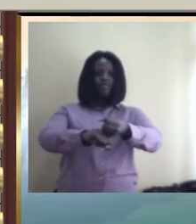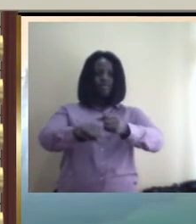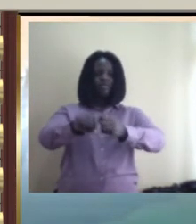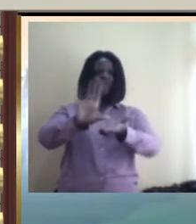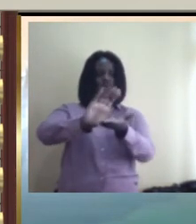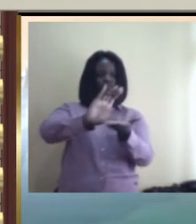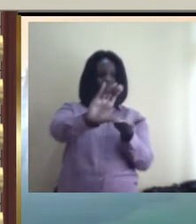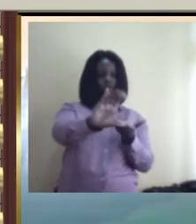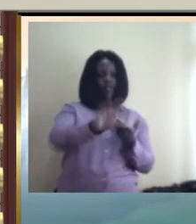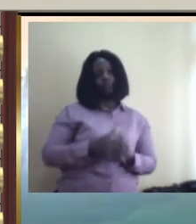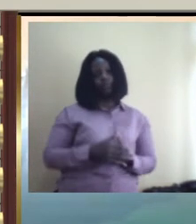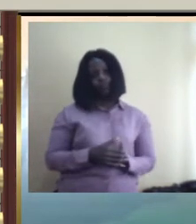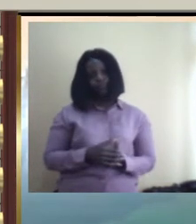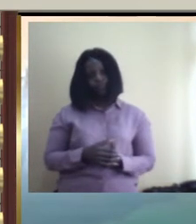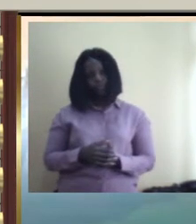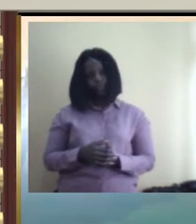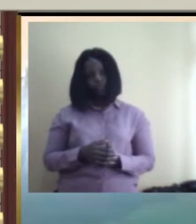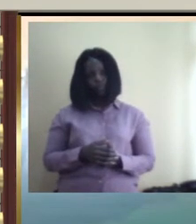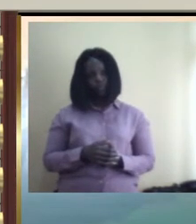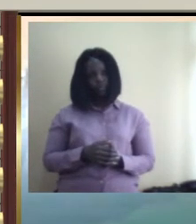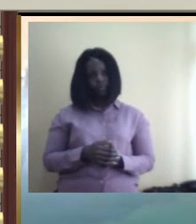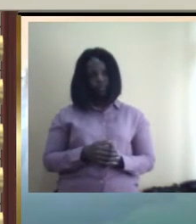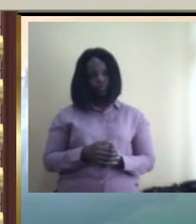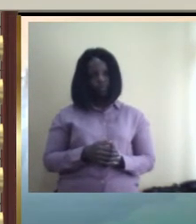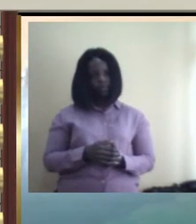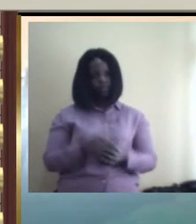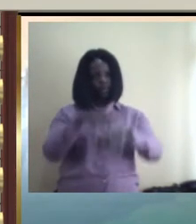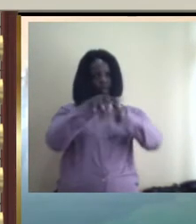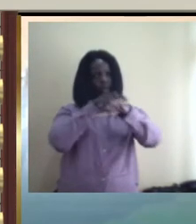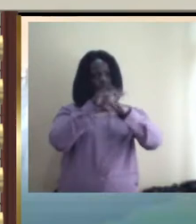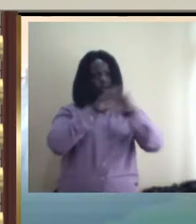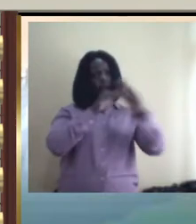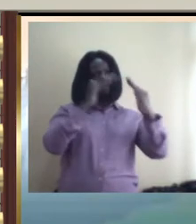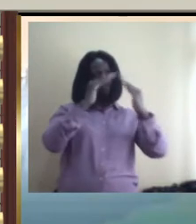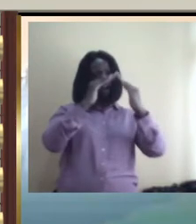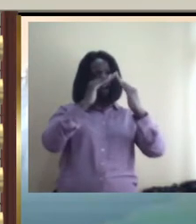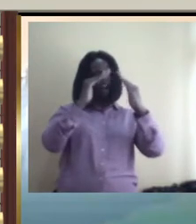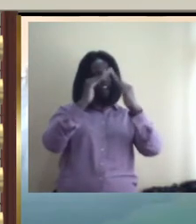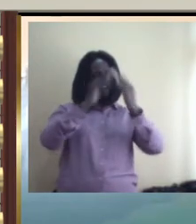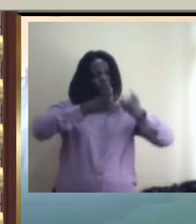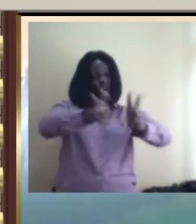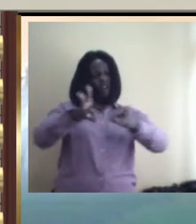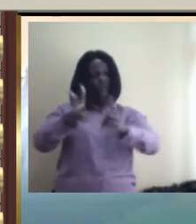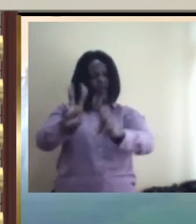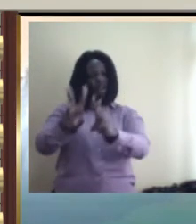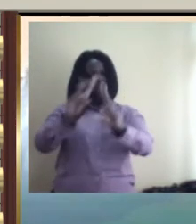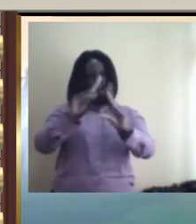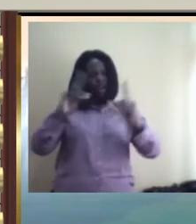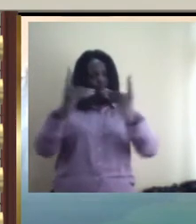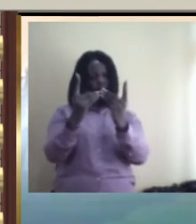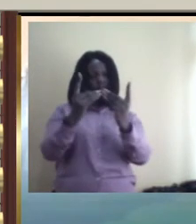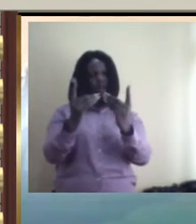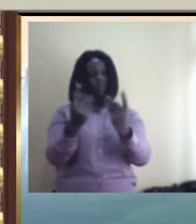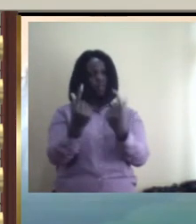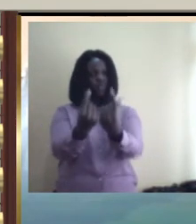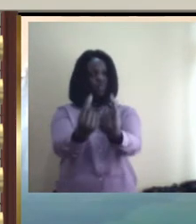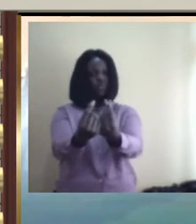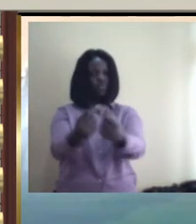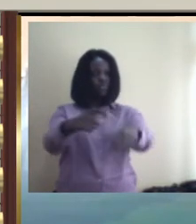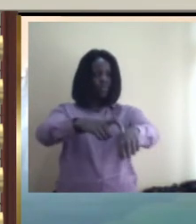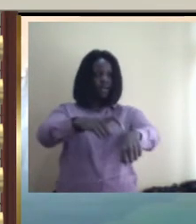Grant. AgriHubs, Honorable Chair and Honorable Members, the department will take a leaf out of